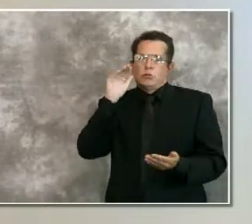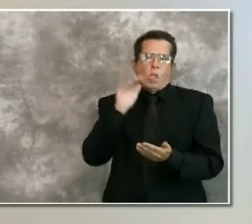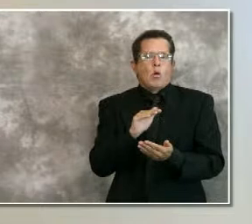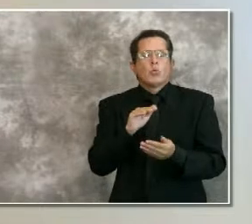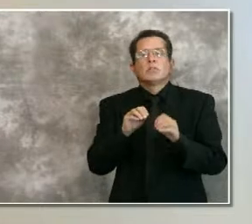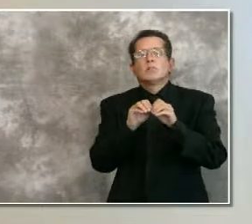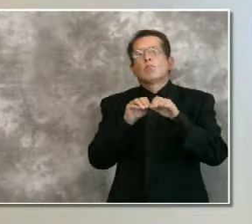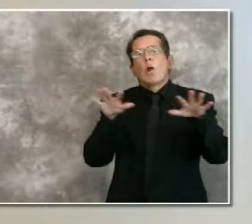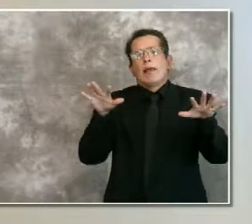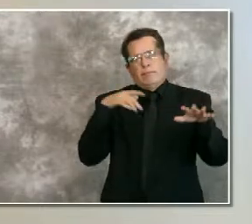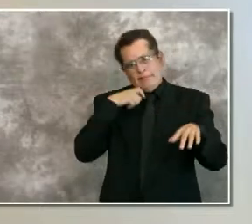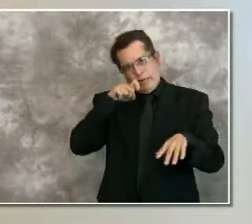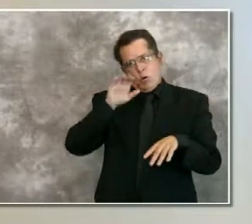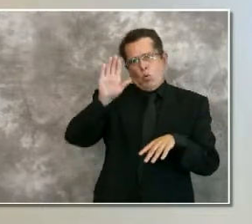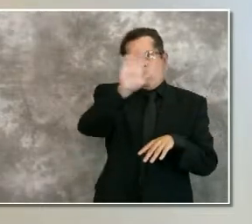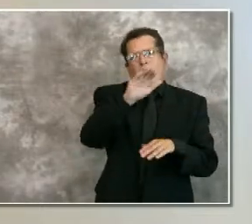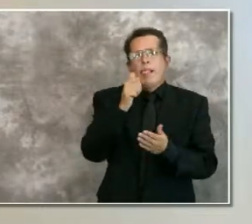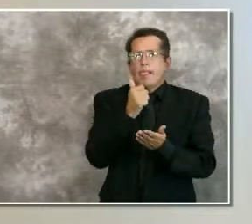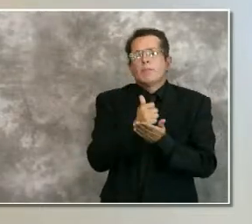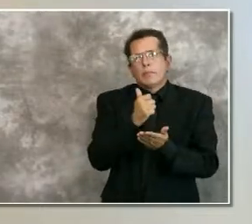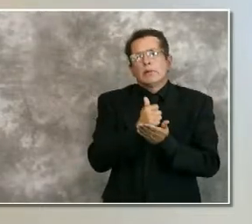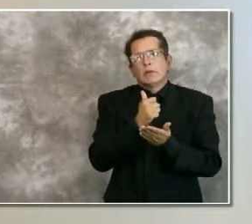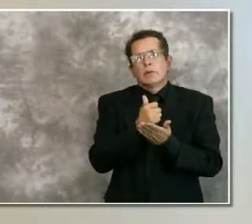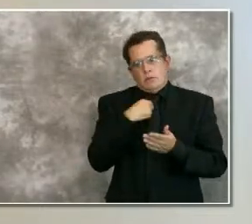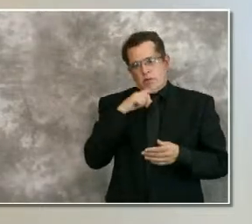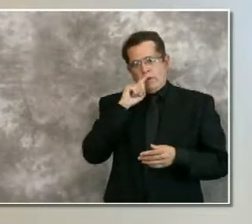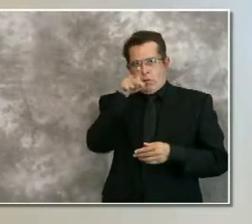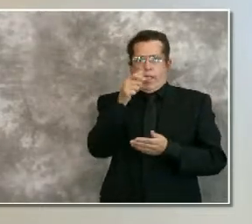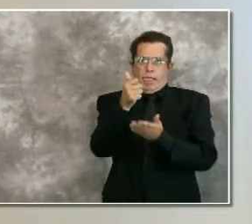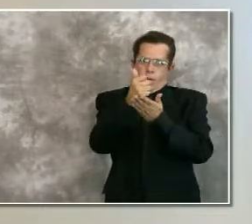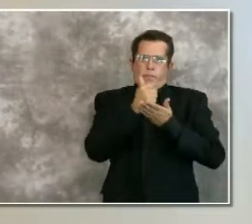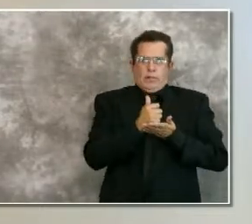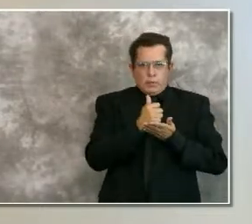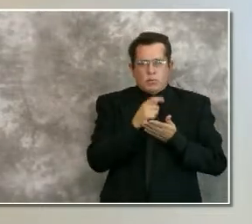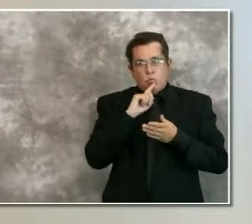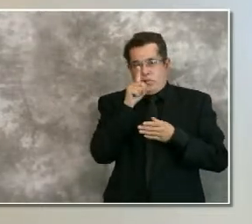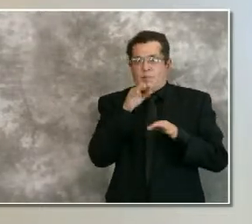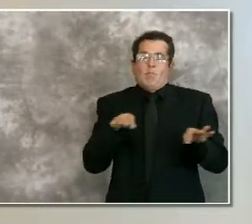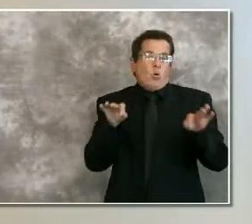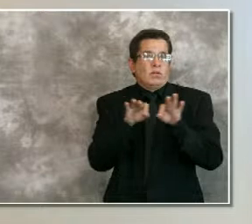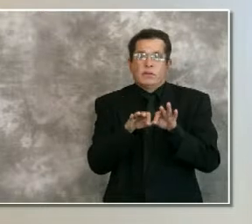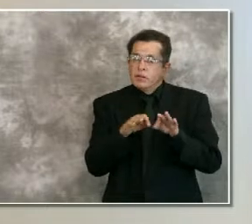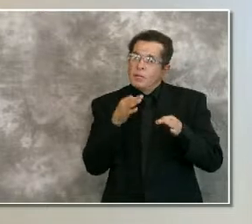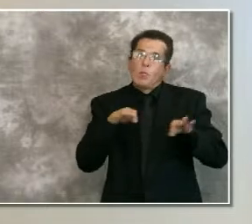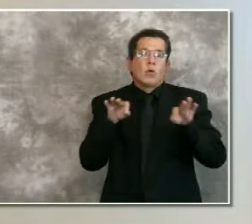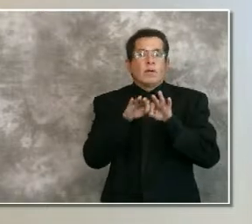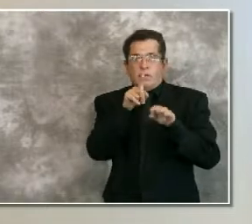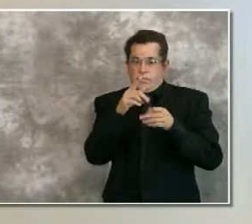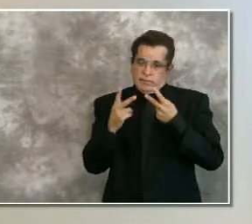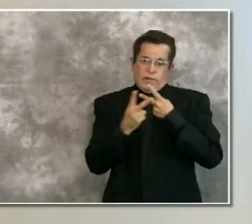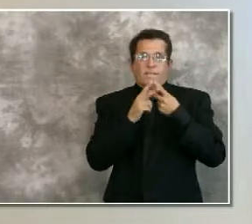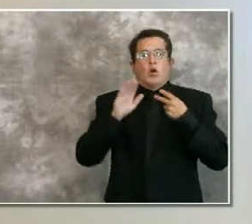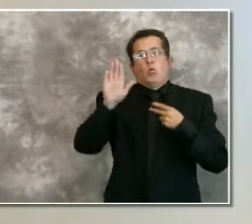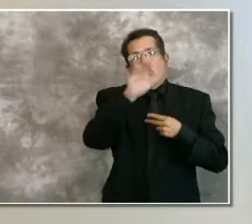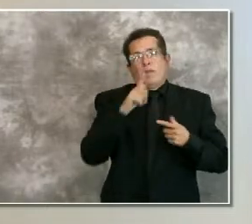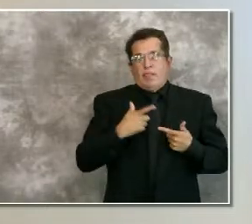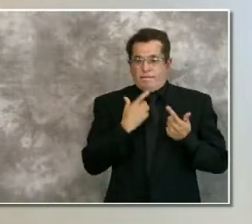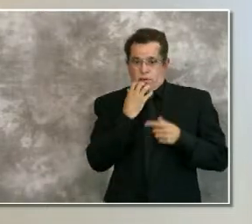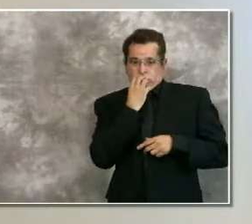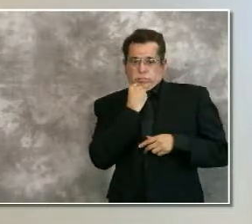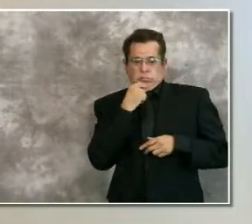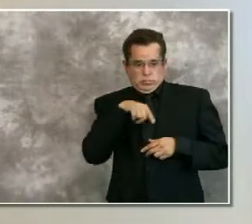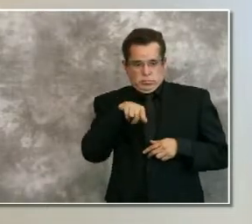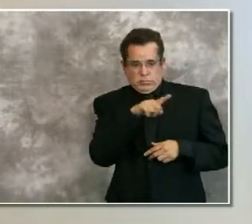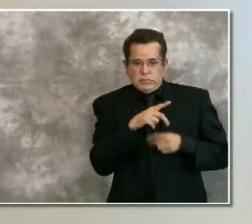and stop the spread. We really need each and every San Diegan to buy into why this is important. It's important to preserve life. It's important to preserve